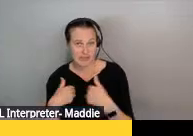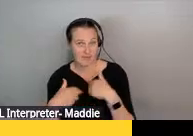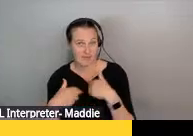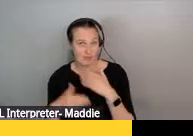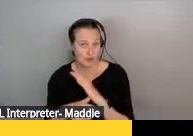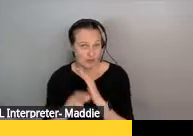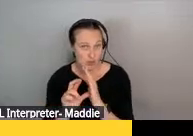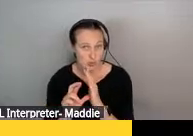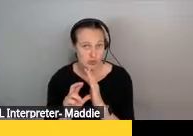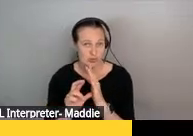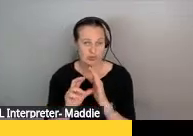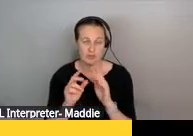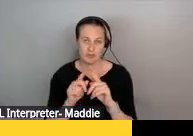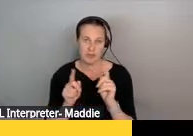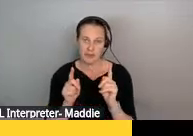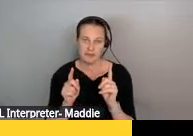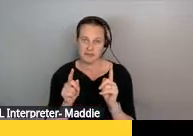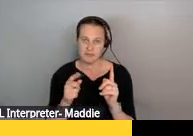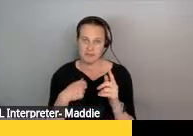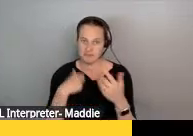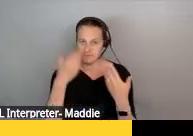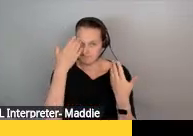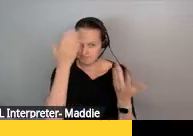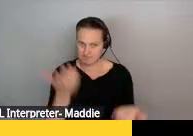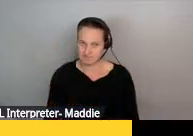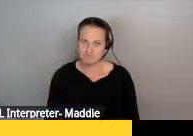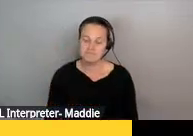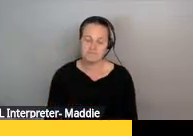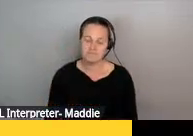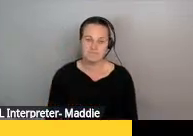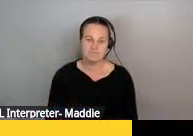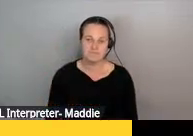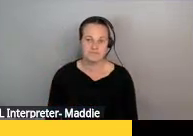but I'm missing that off the top of my head.